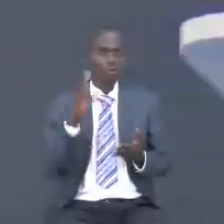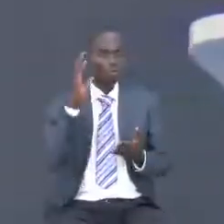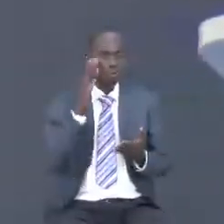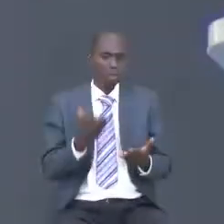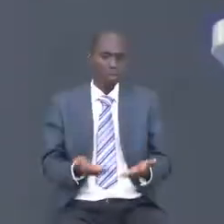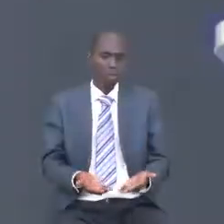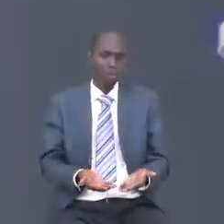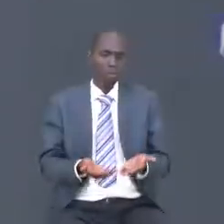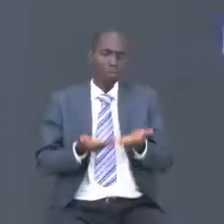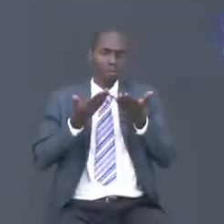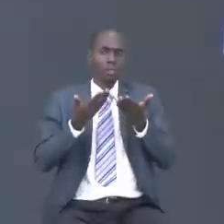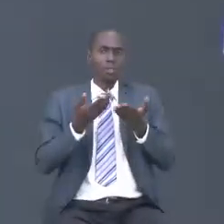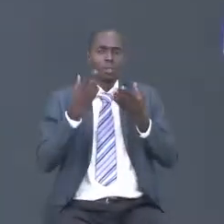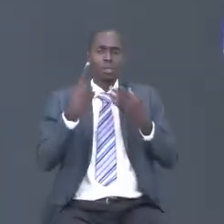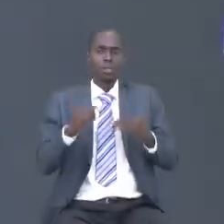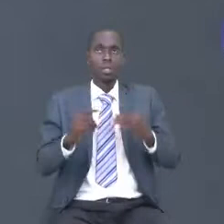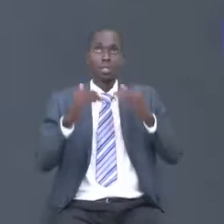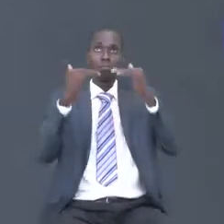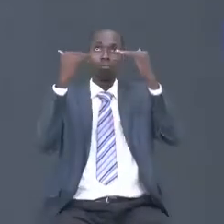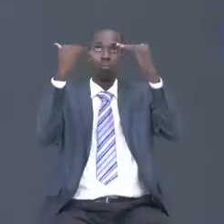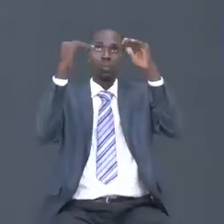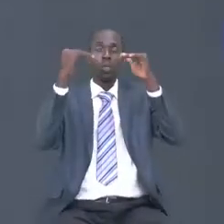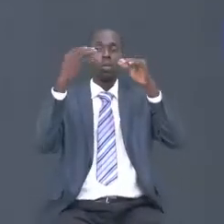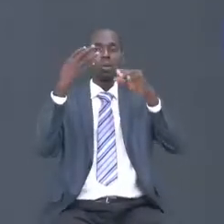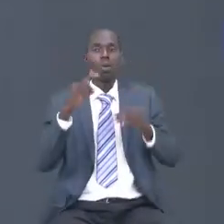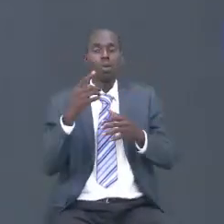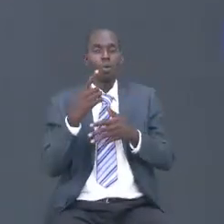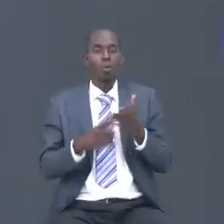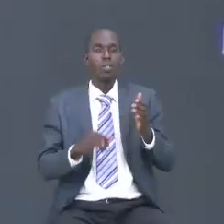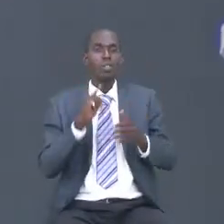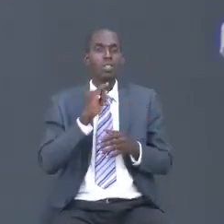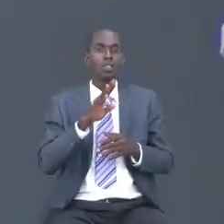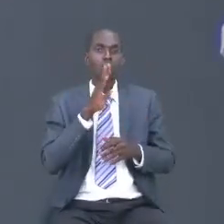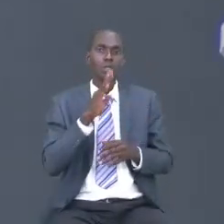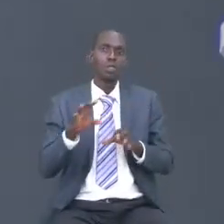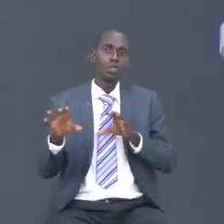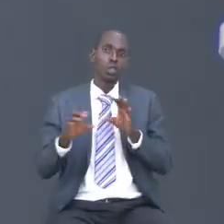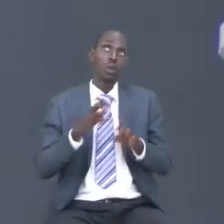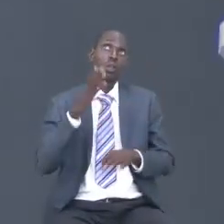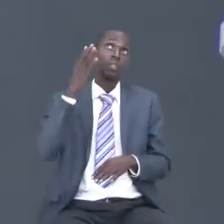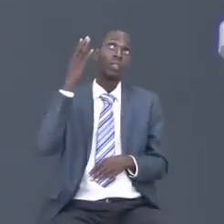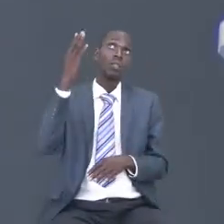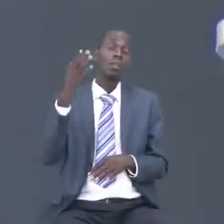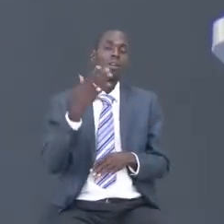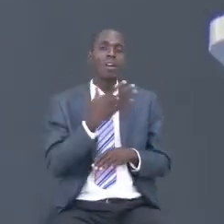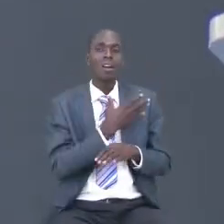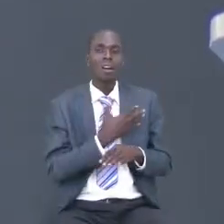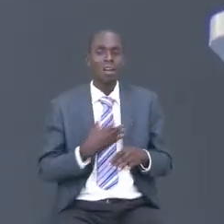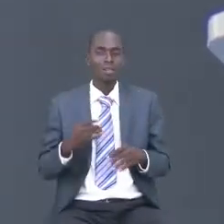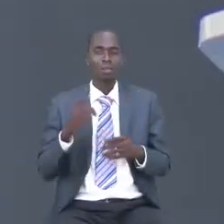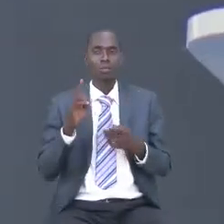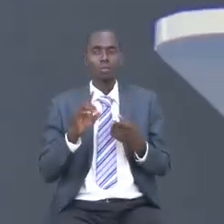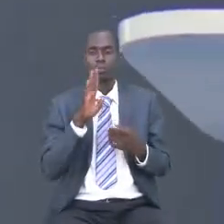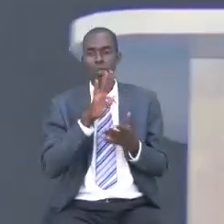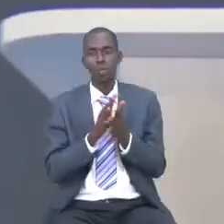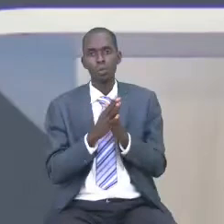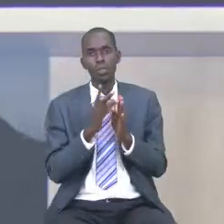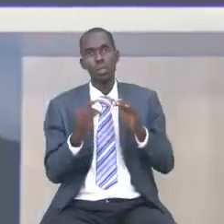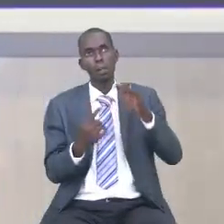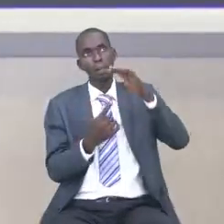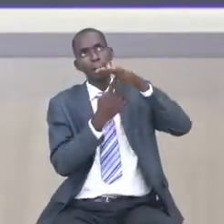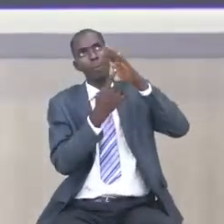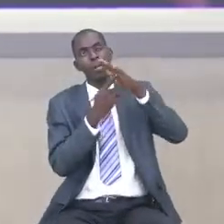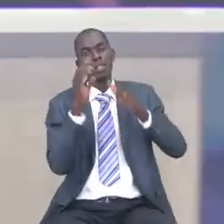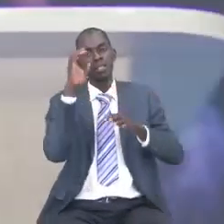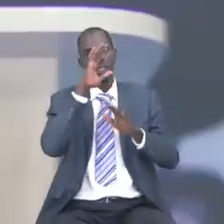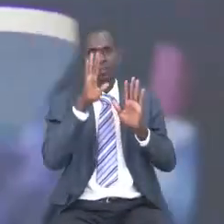the standard of what is being done there. You're a peak seeker. And then you